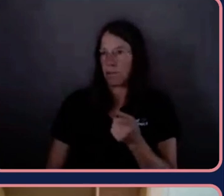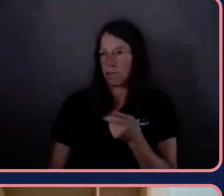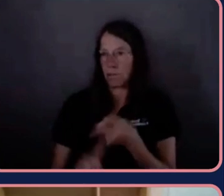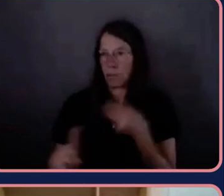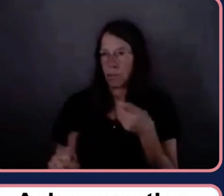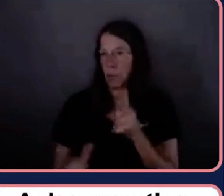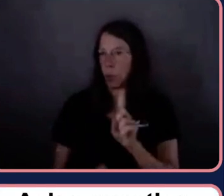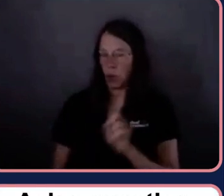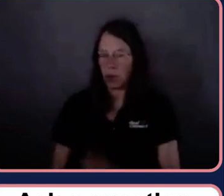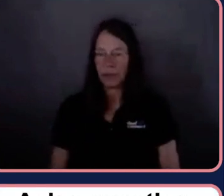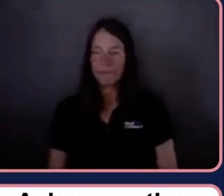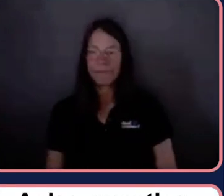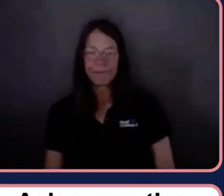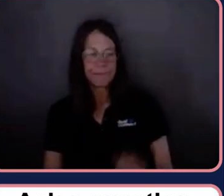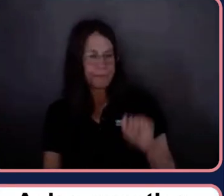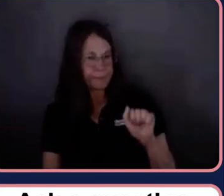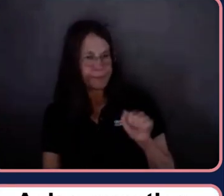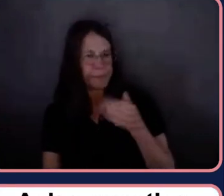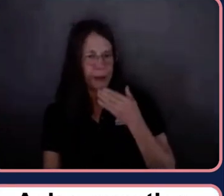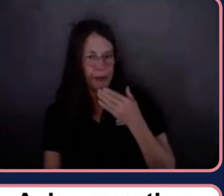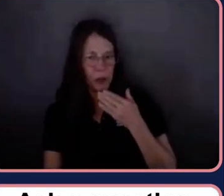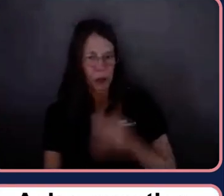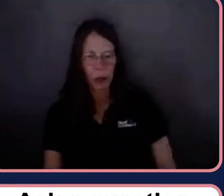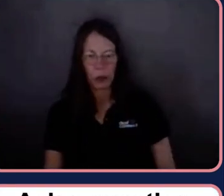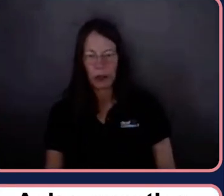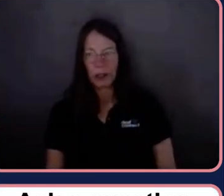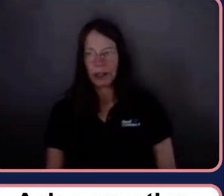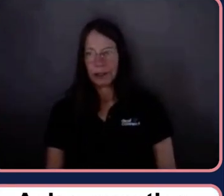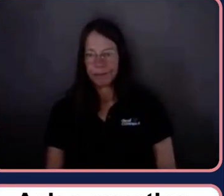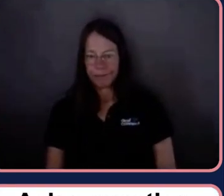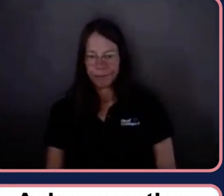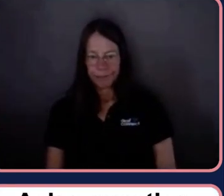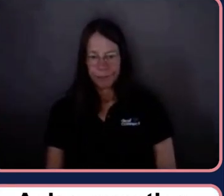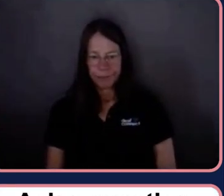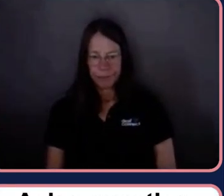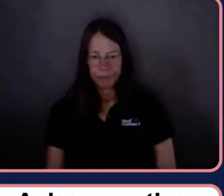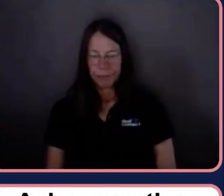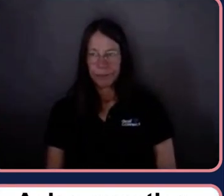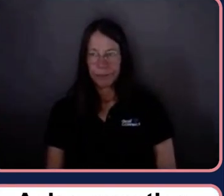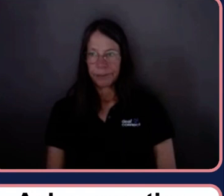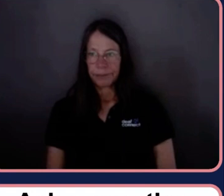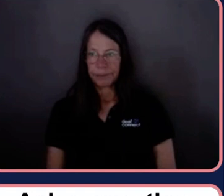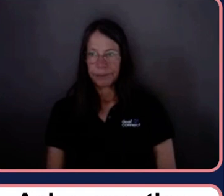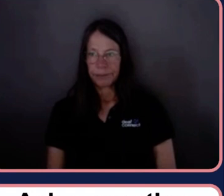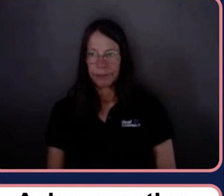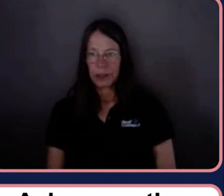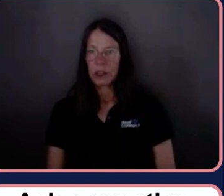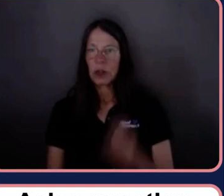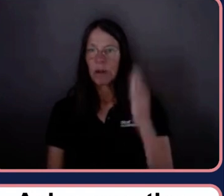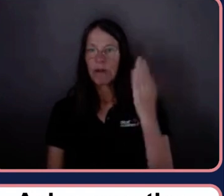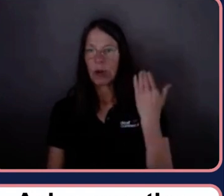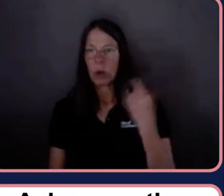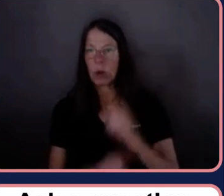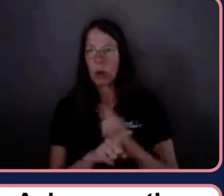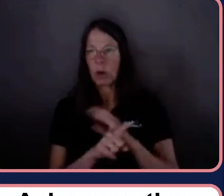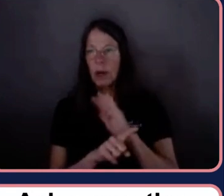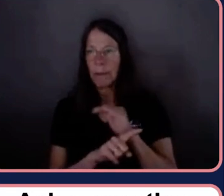been touched on earlier in reference to the changes in the bill that go to the early